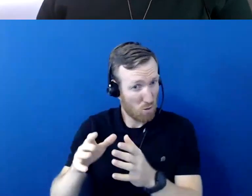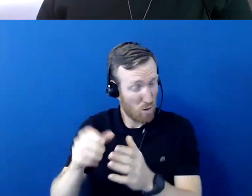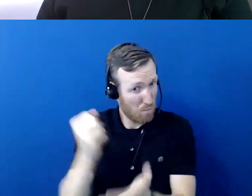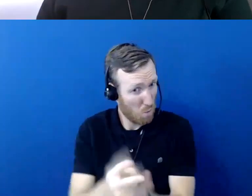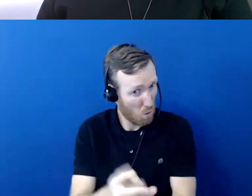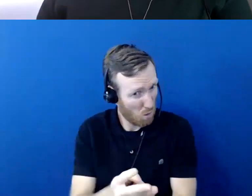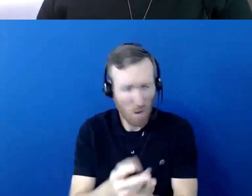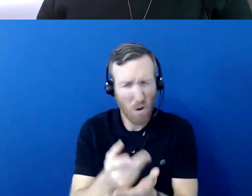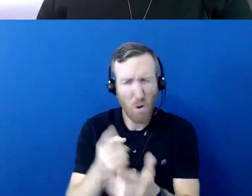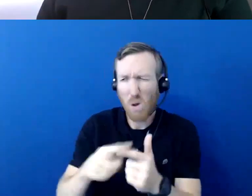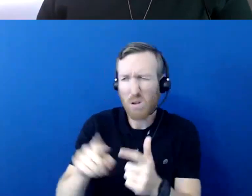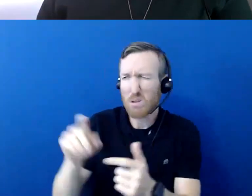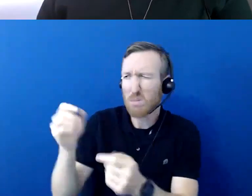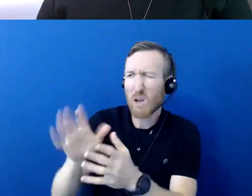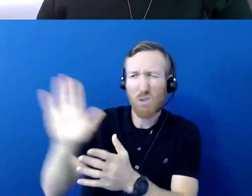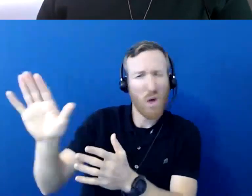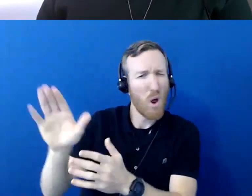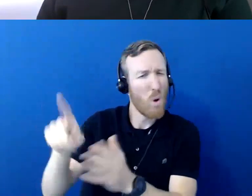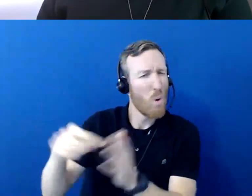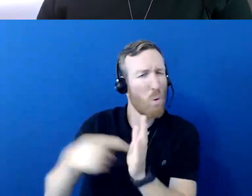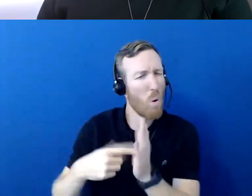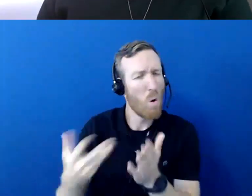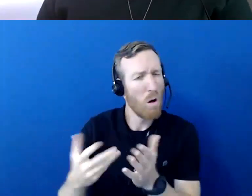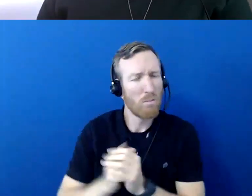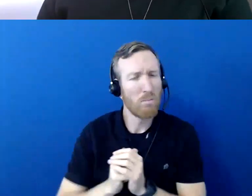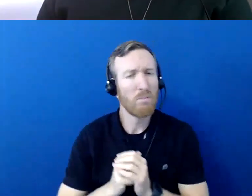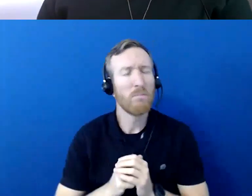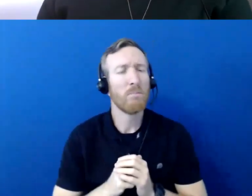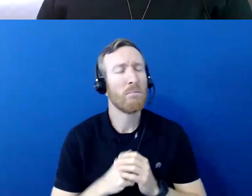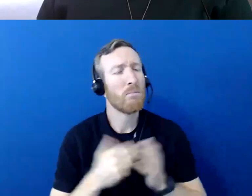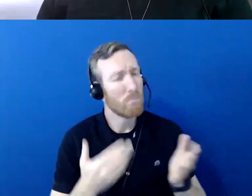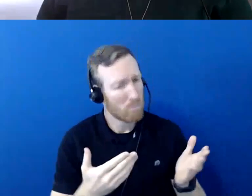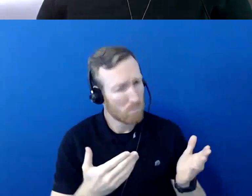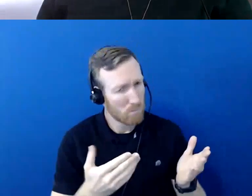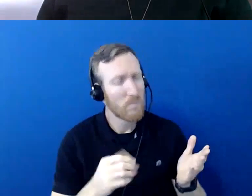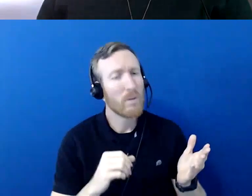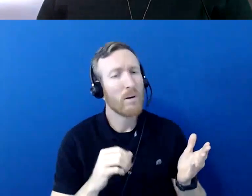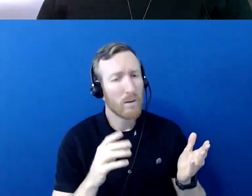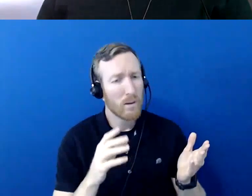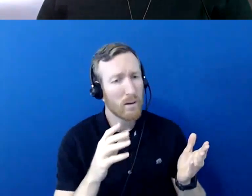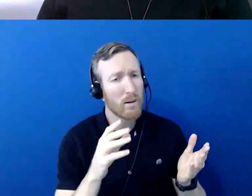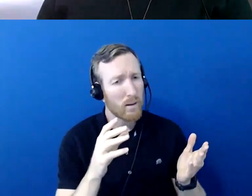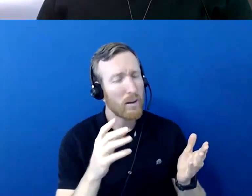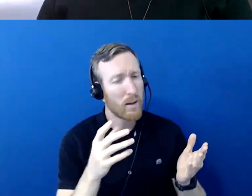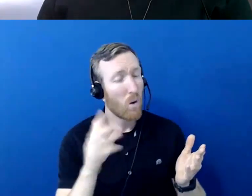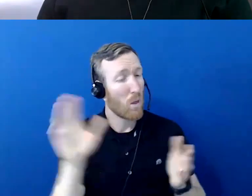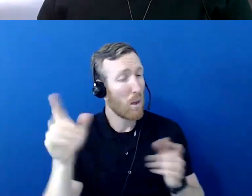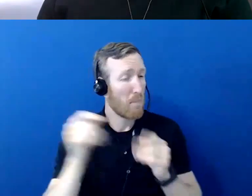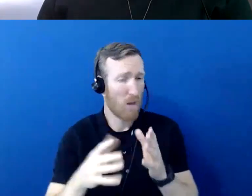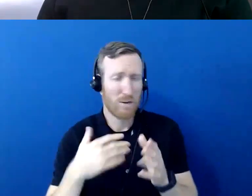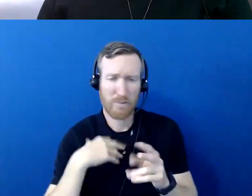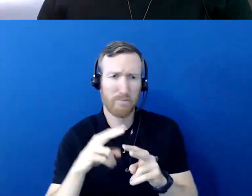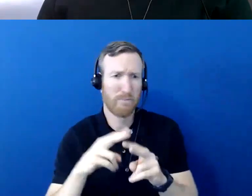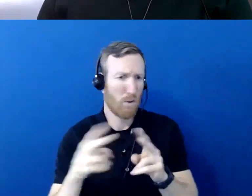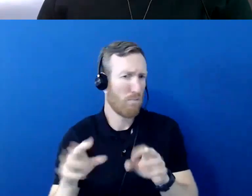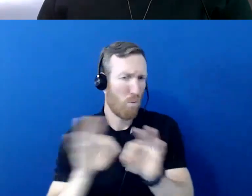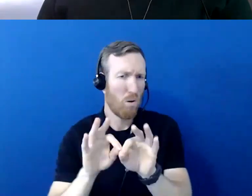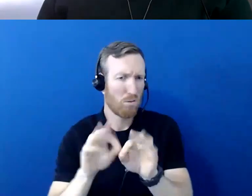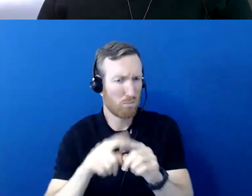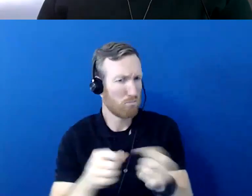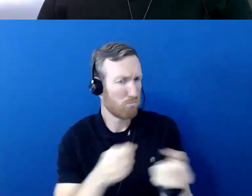manager? So the manager has a very, of course, a very key role in supporting the employee, first of